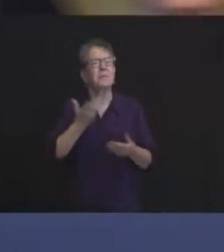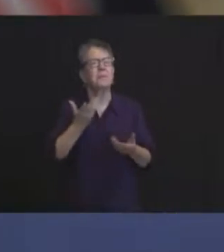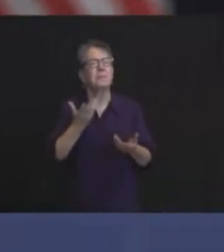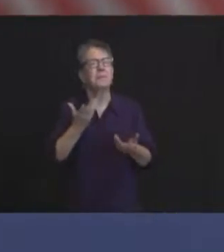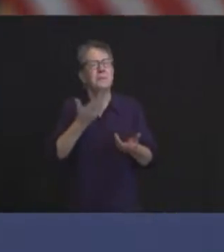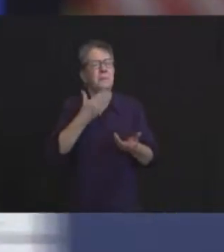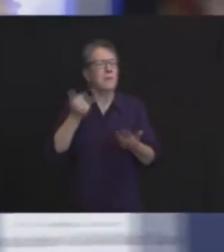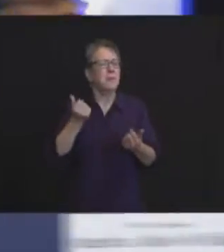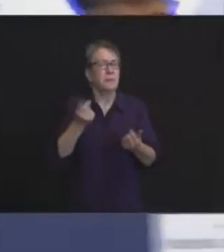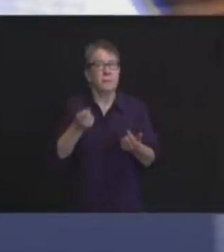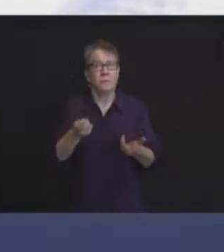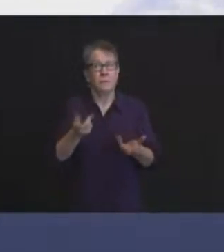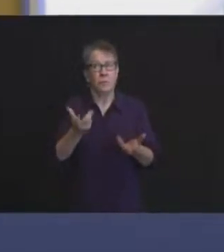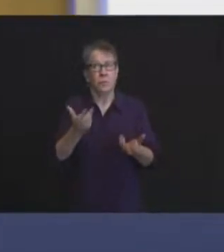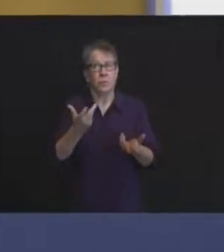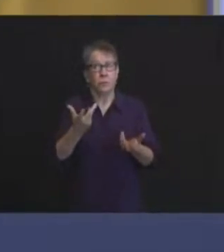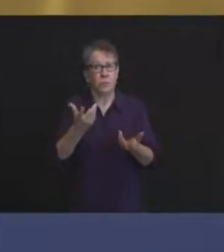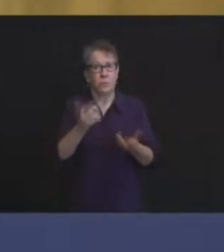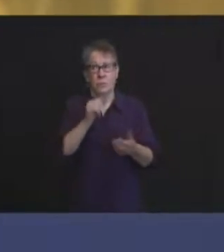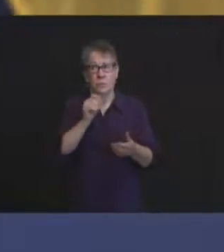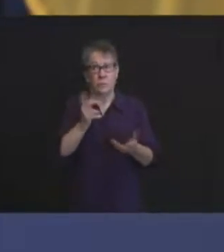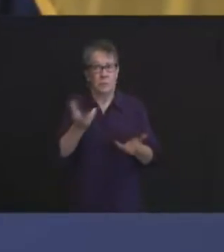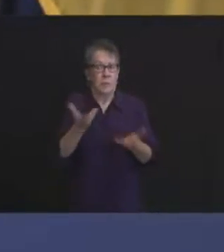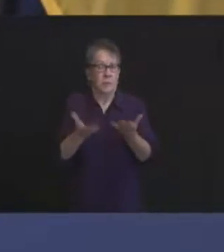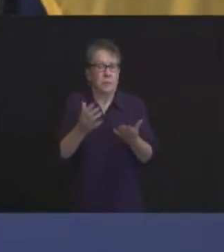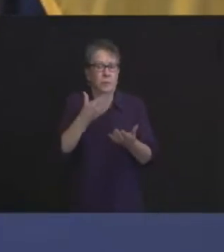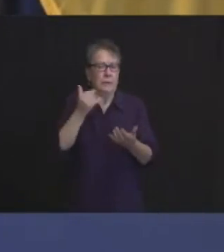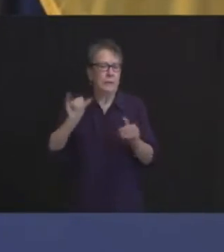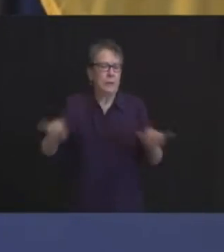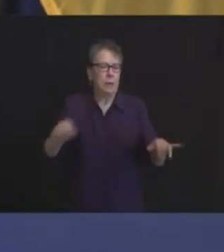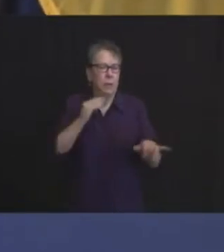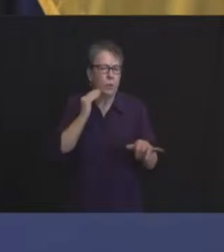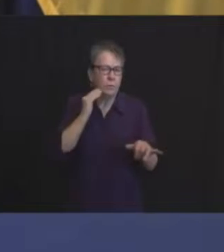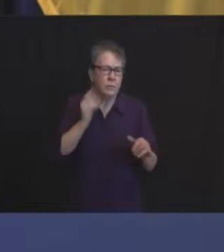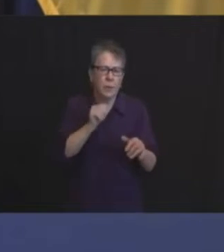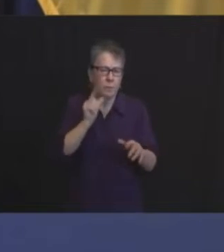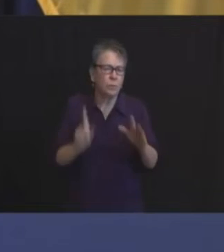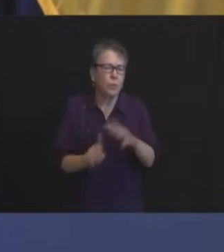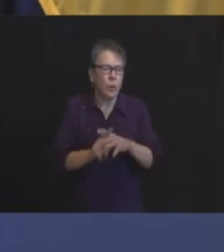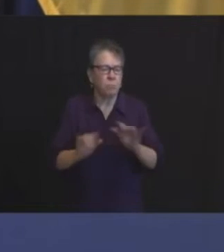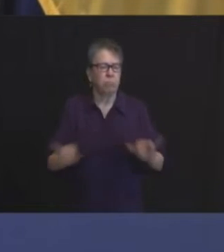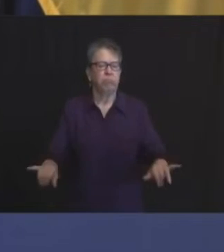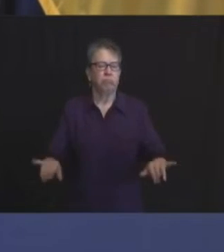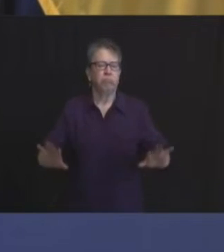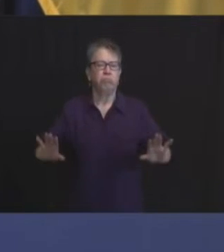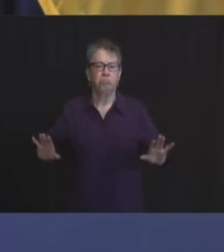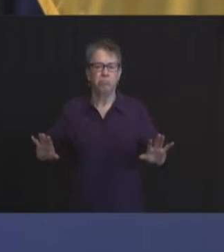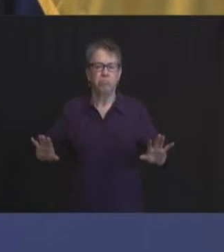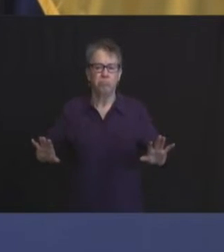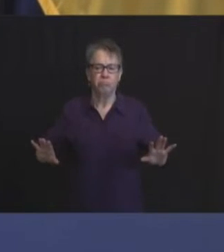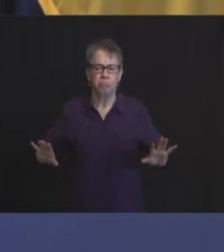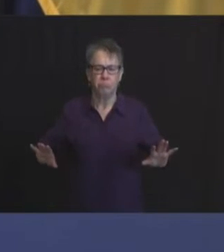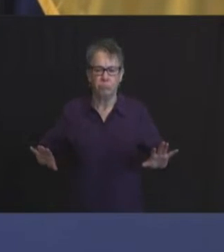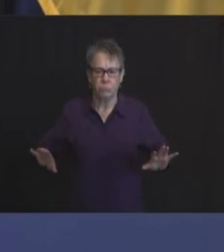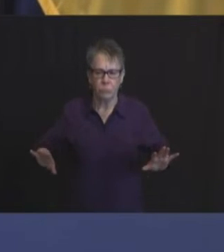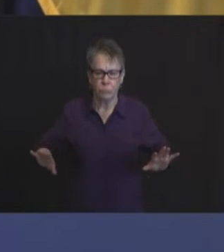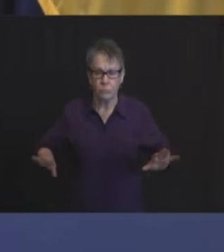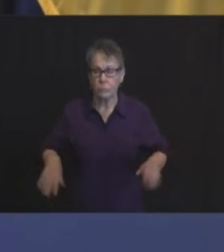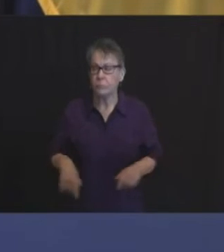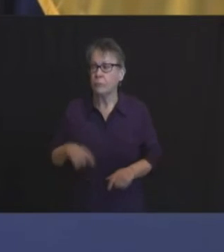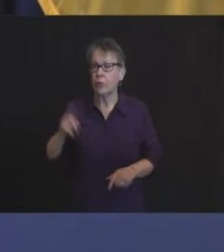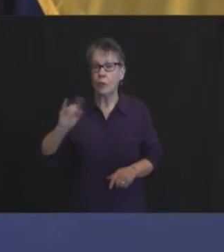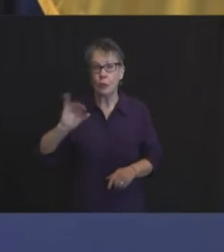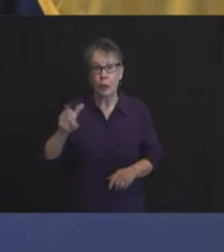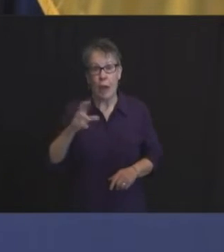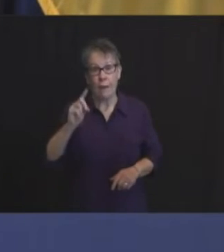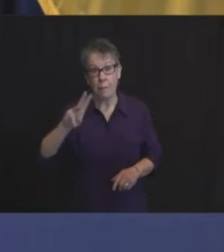this conversation, that is, we also need the public to report to us if there's suspicious activity, if there's planned violence, if people are saying things that